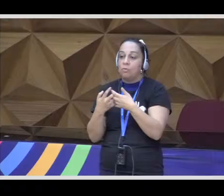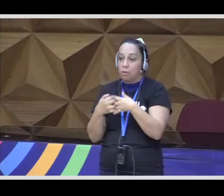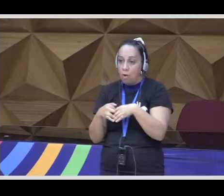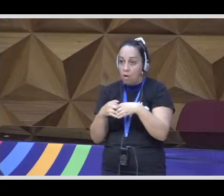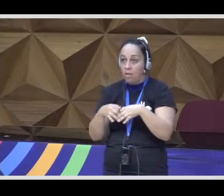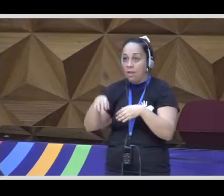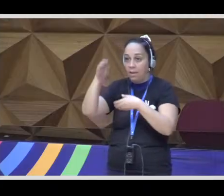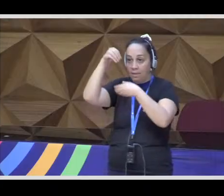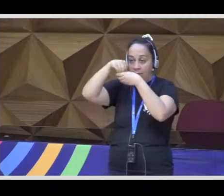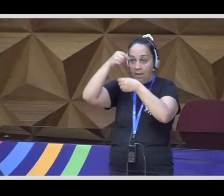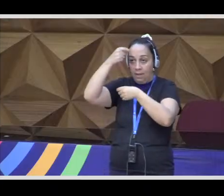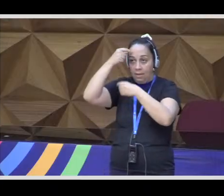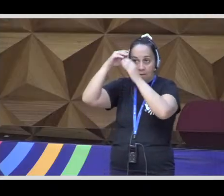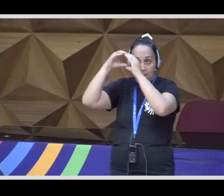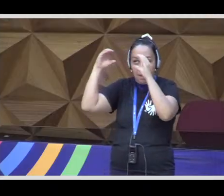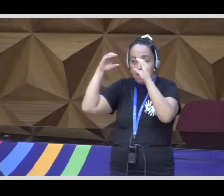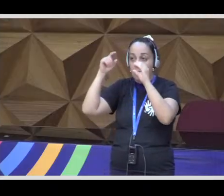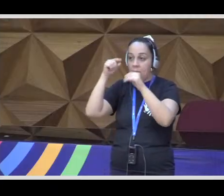sickness.